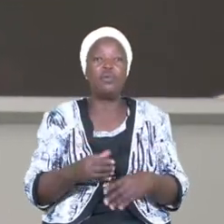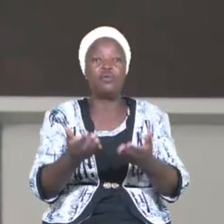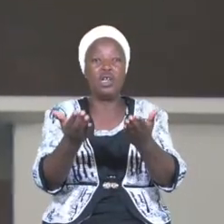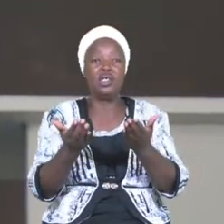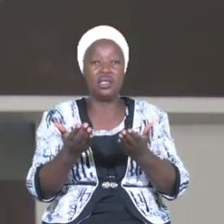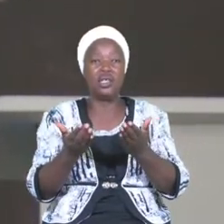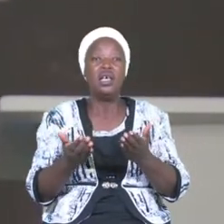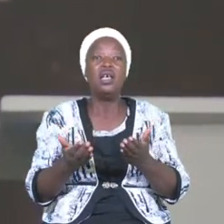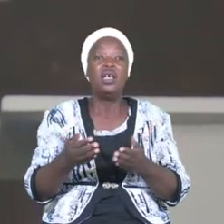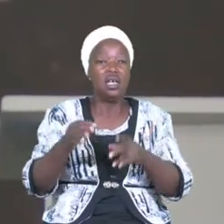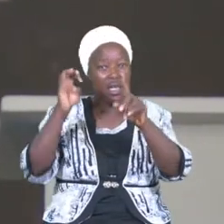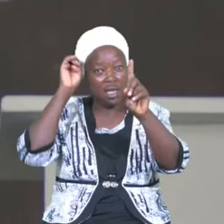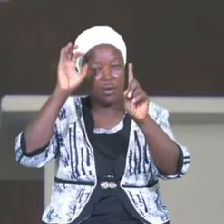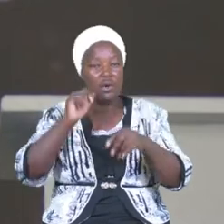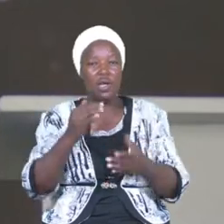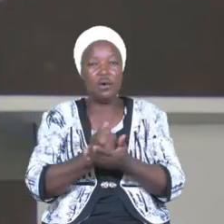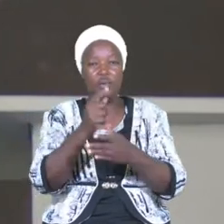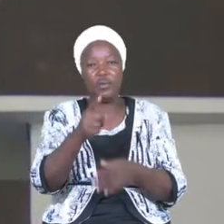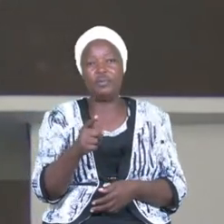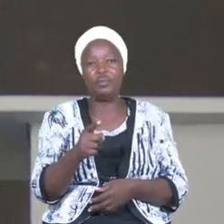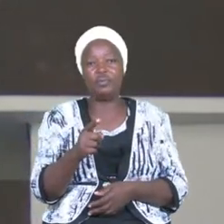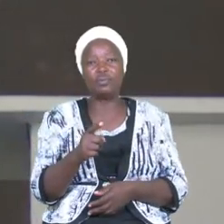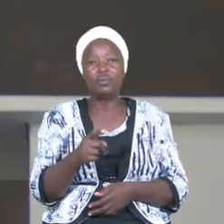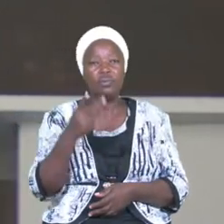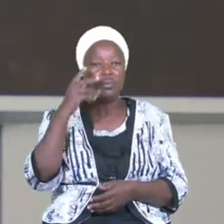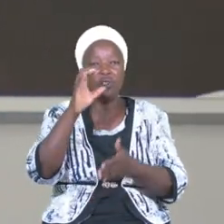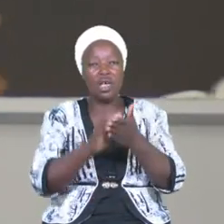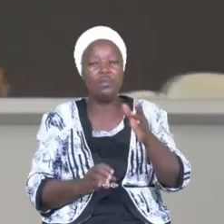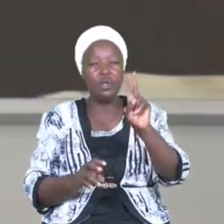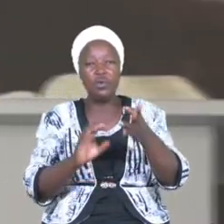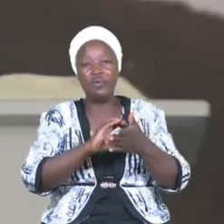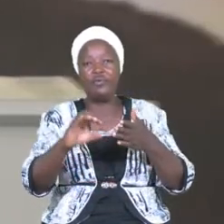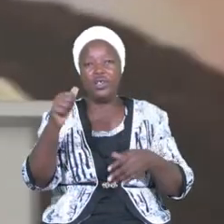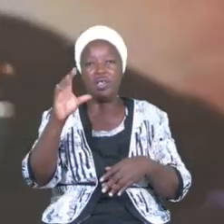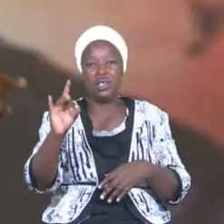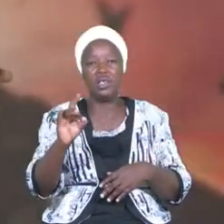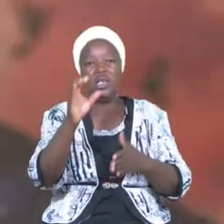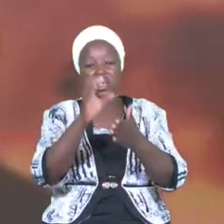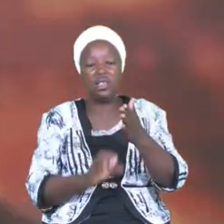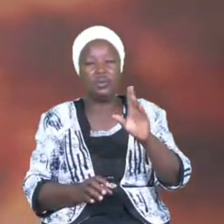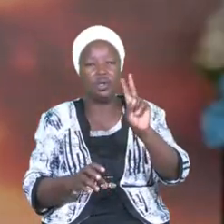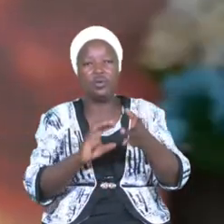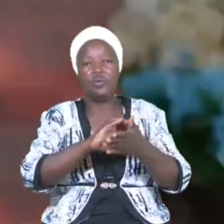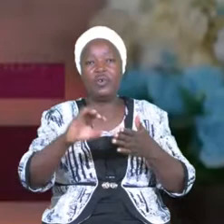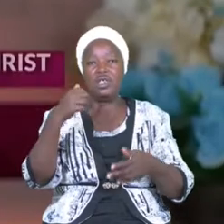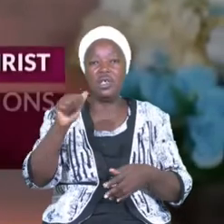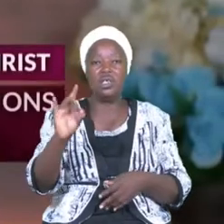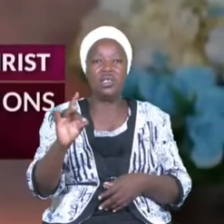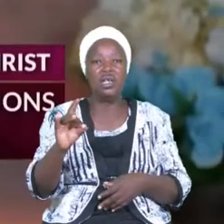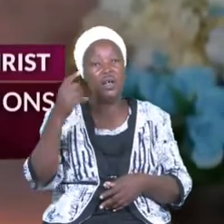you. Look at chapter 2, verse 18. In chapter 2, verse 18,